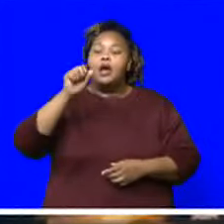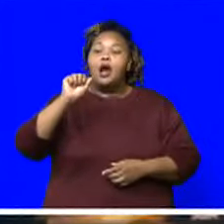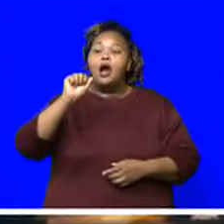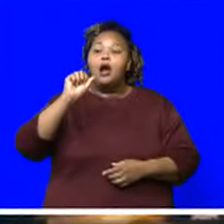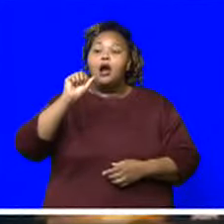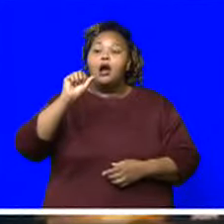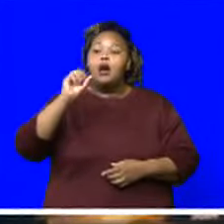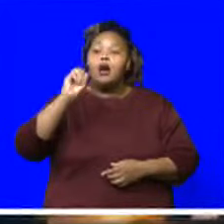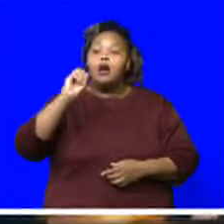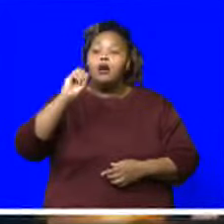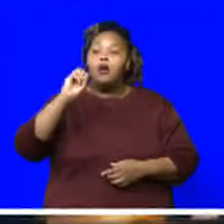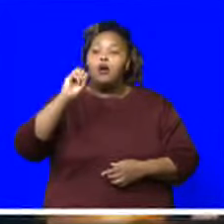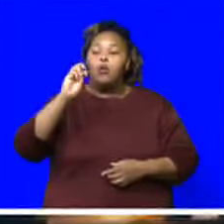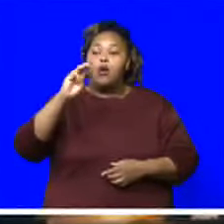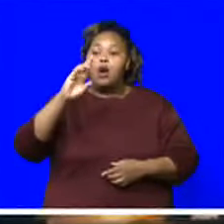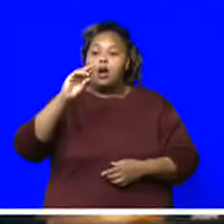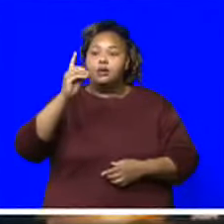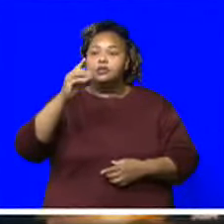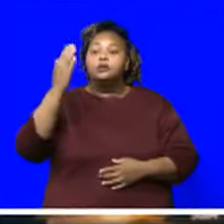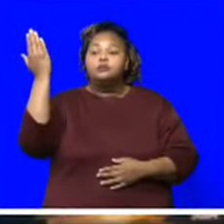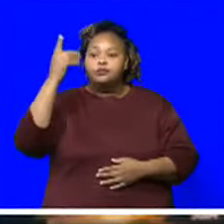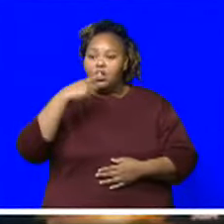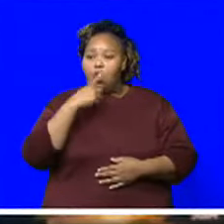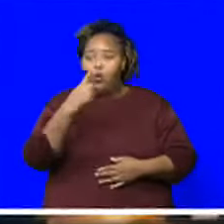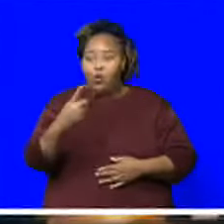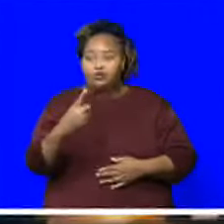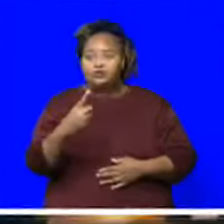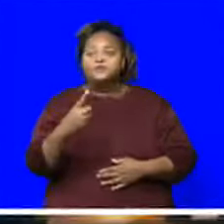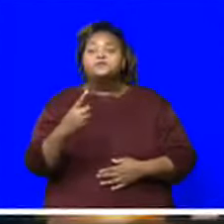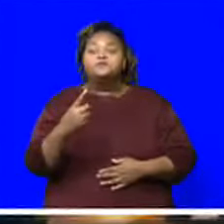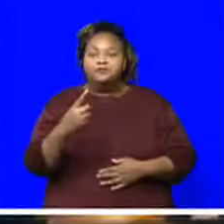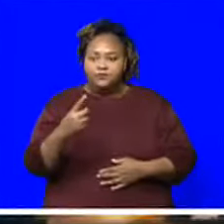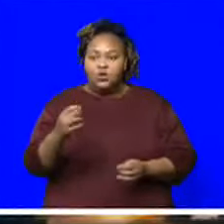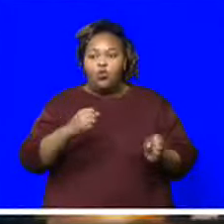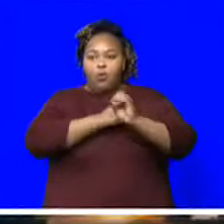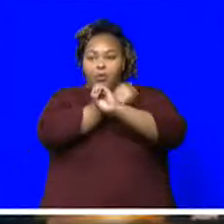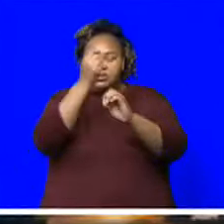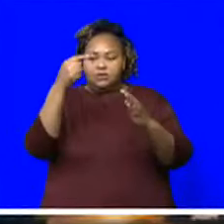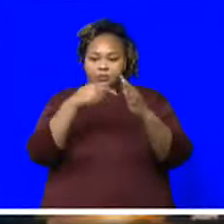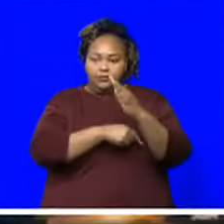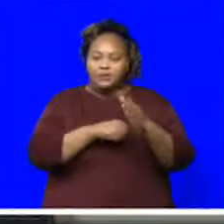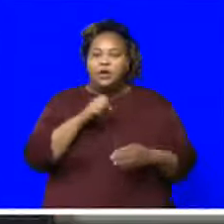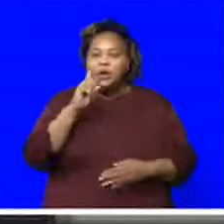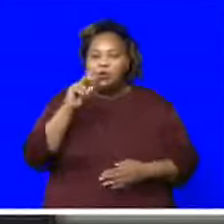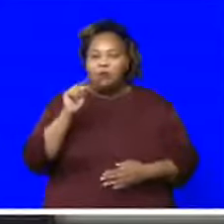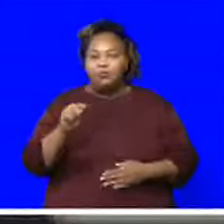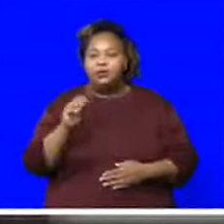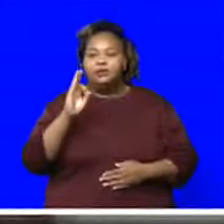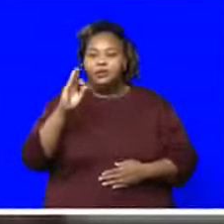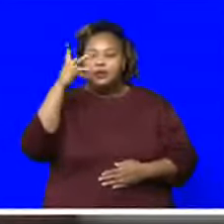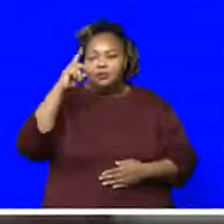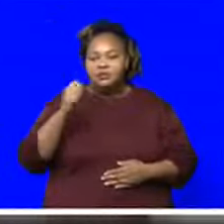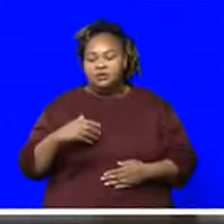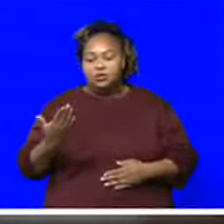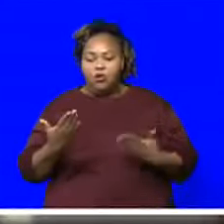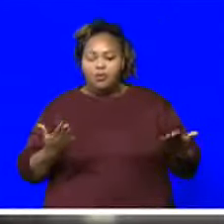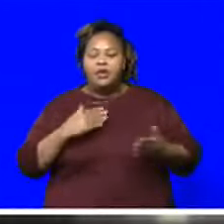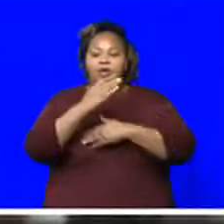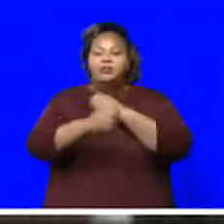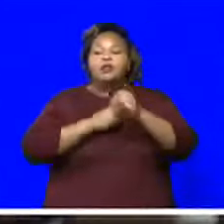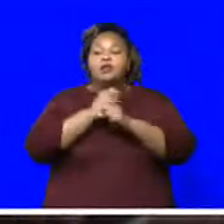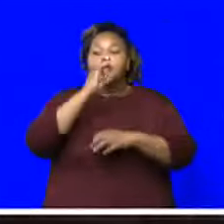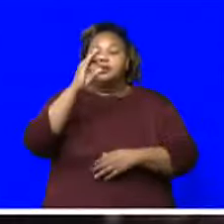credit pass rate has dropped by 1.32% when compared to the year 2020. The Minister of Education